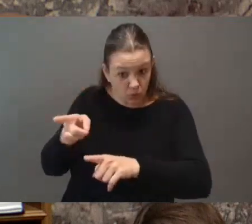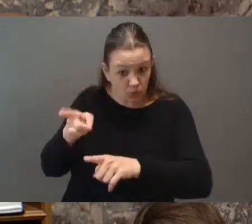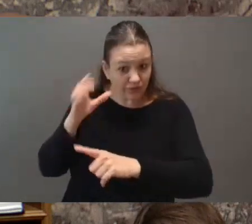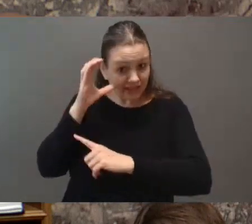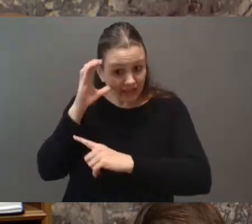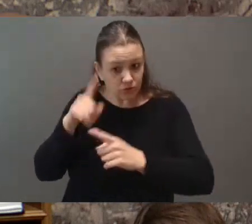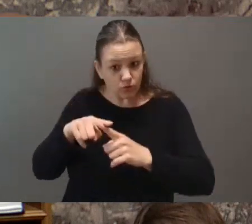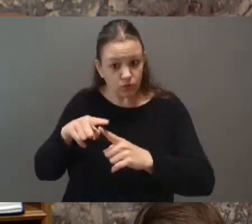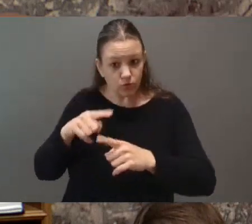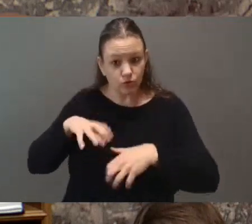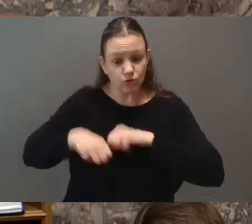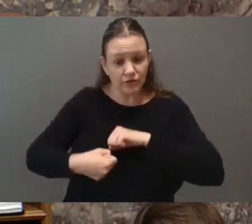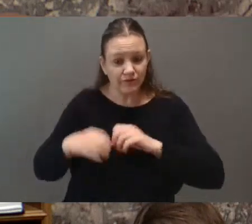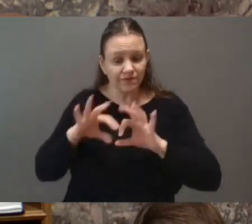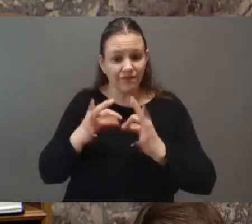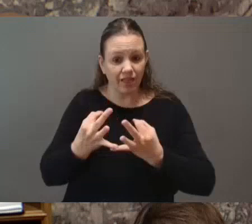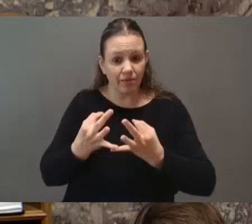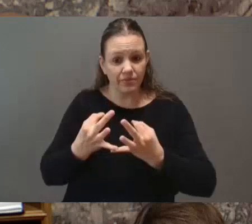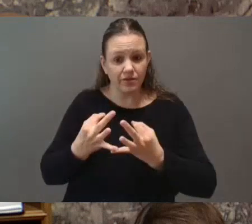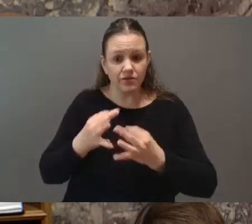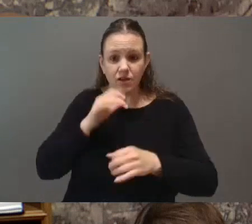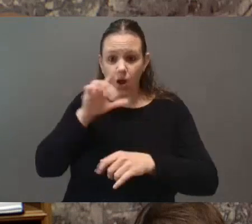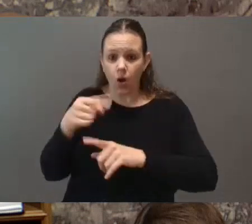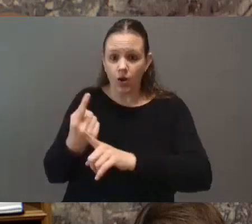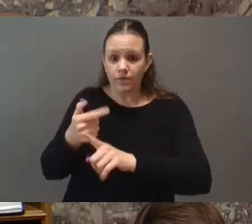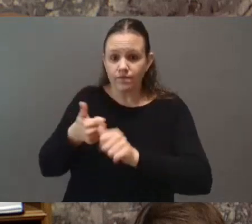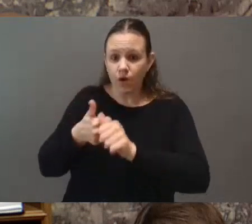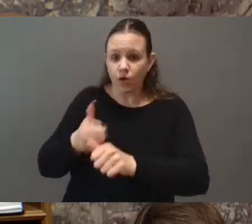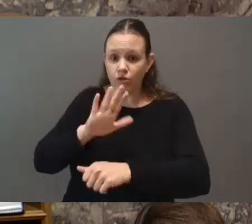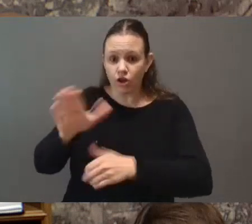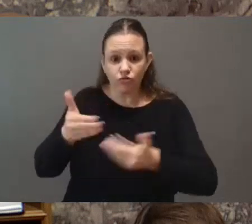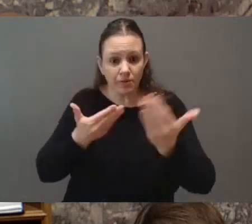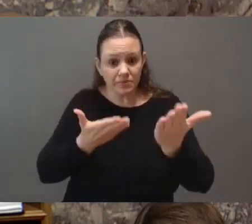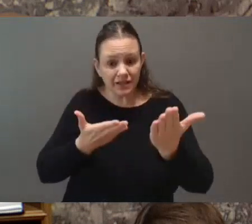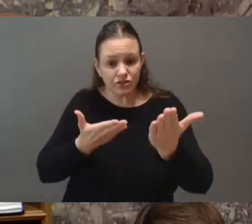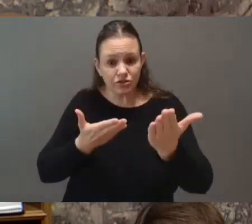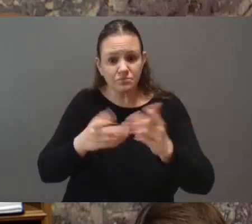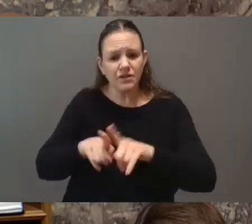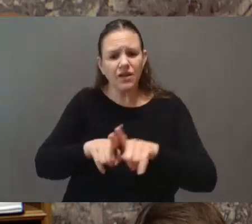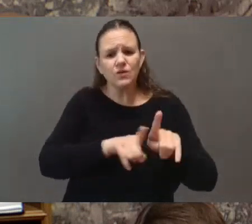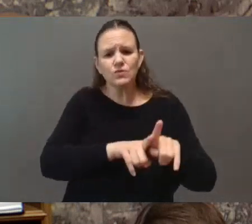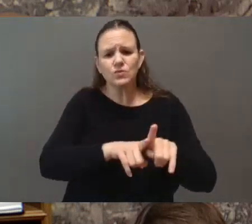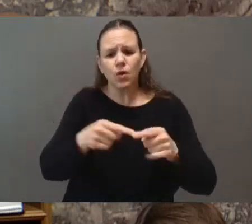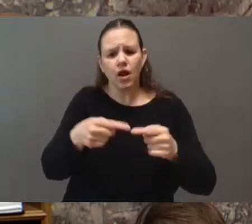just on their recommendations, but the call from this opposition, as we've been calling for